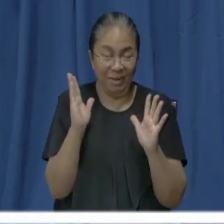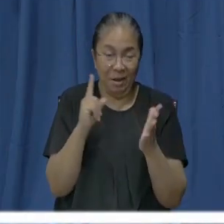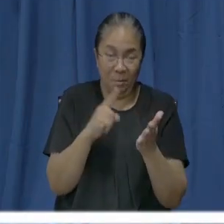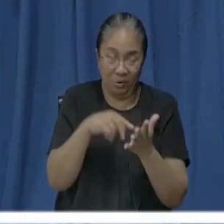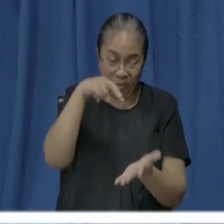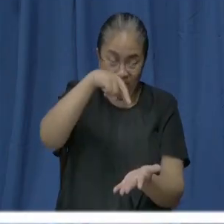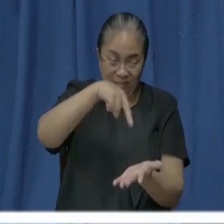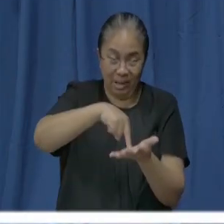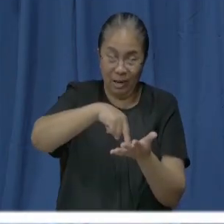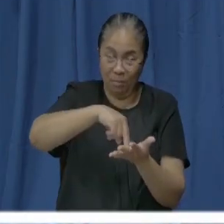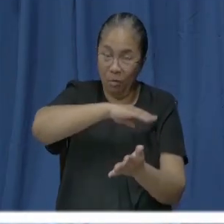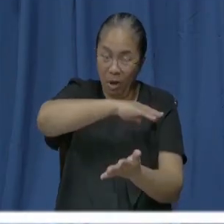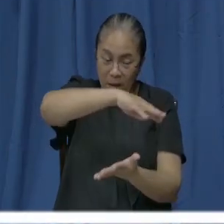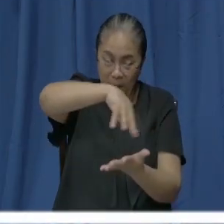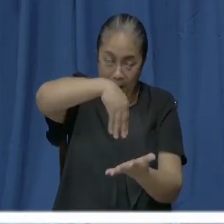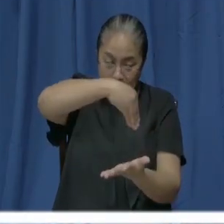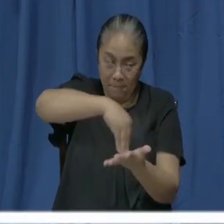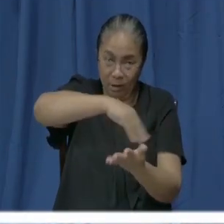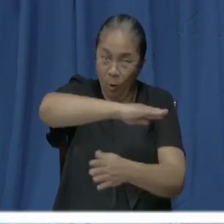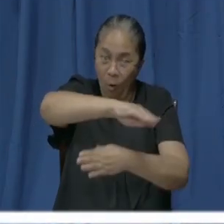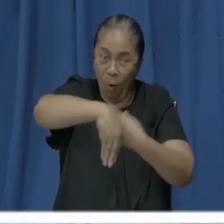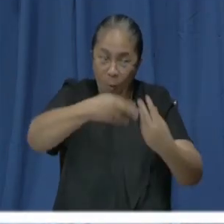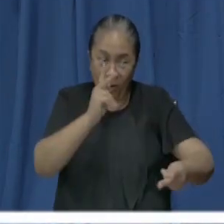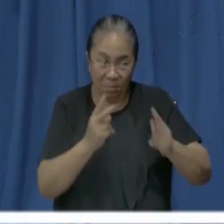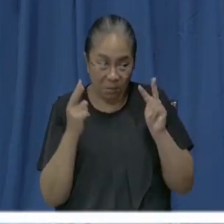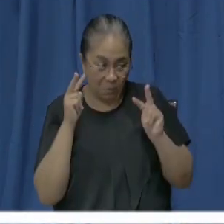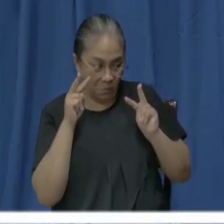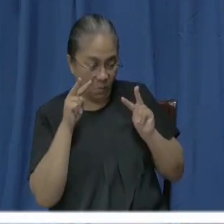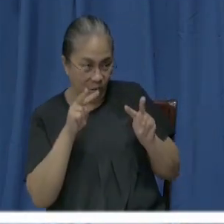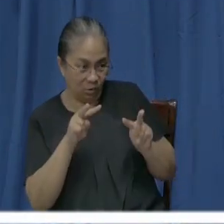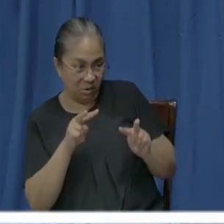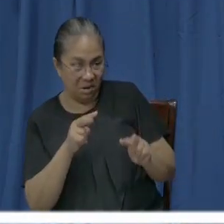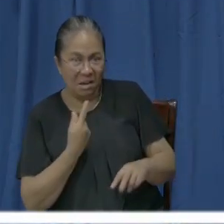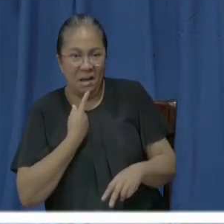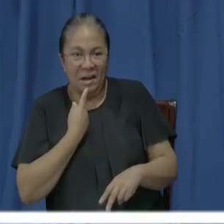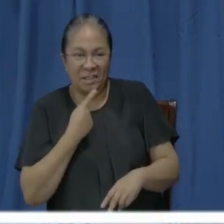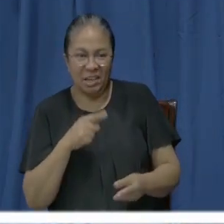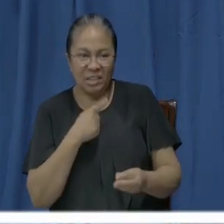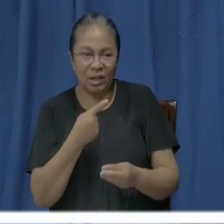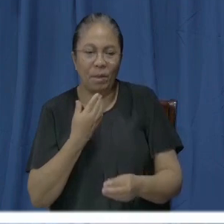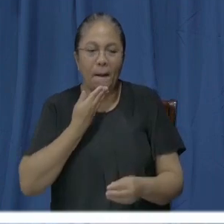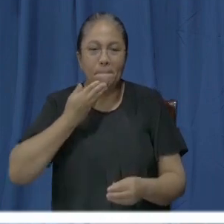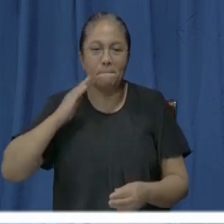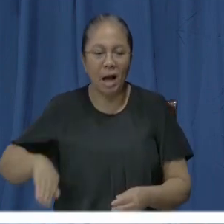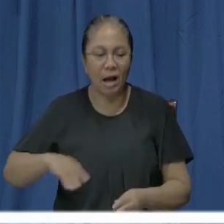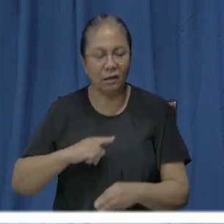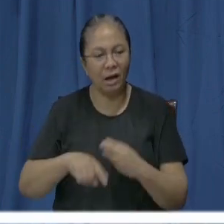middle of everybody, and everybody has something to say about her.